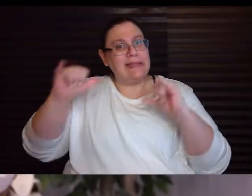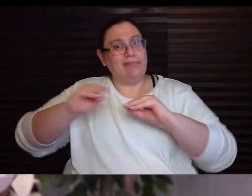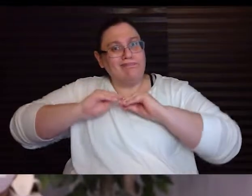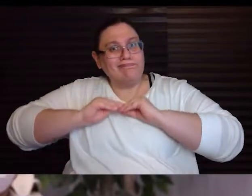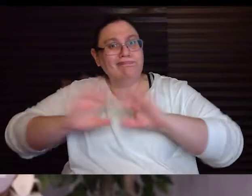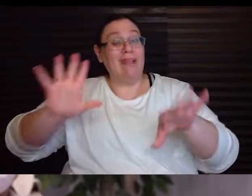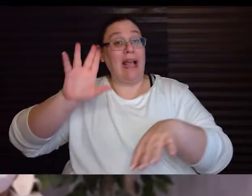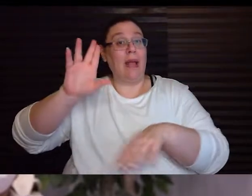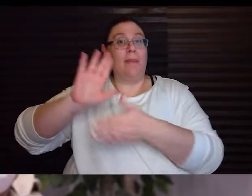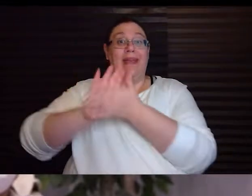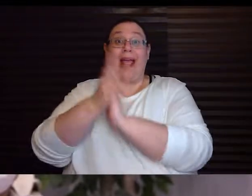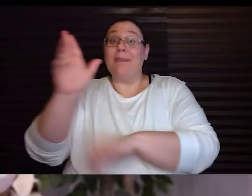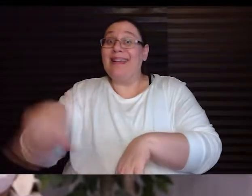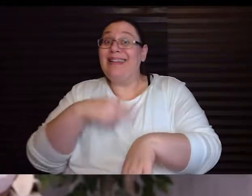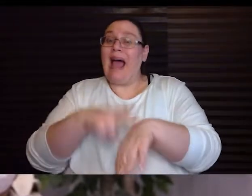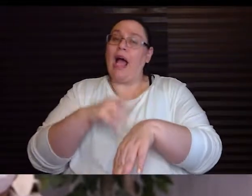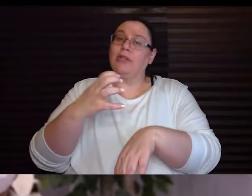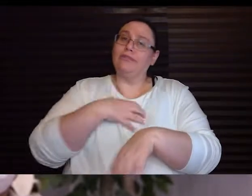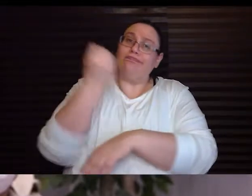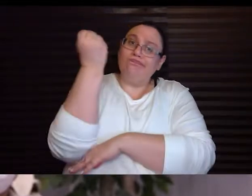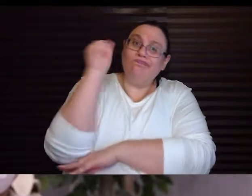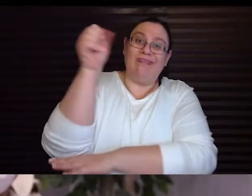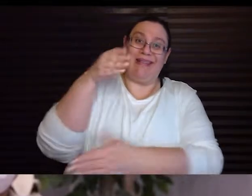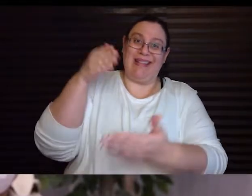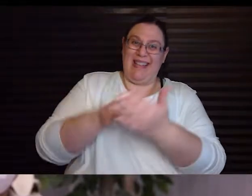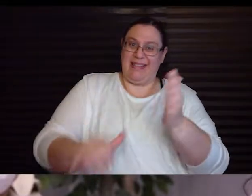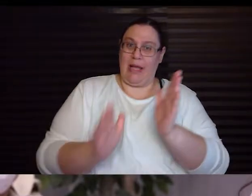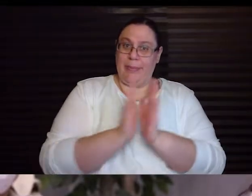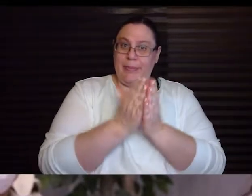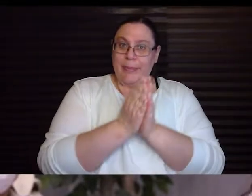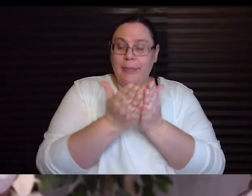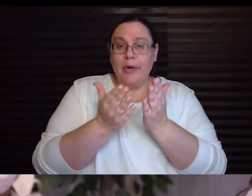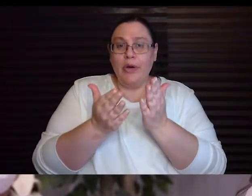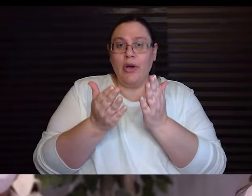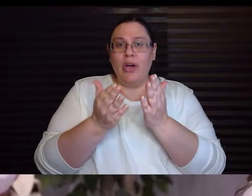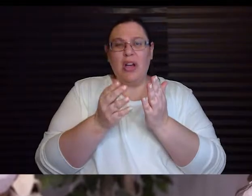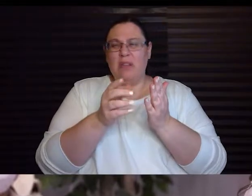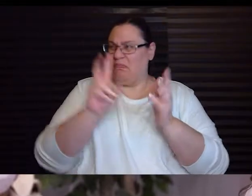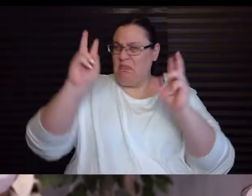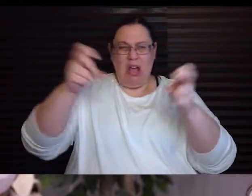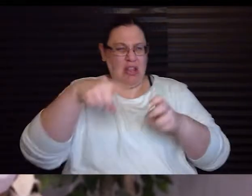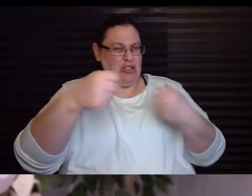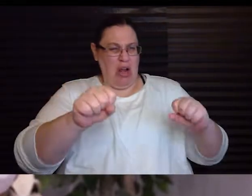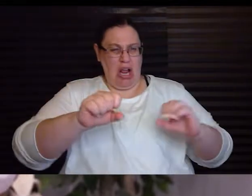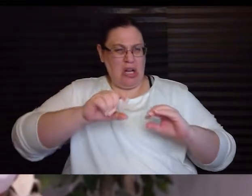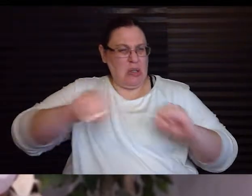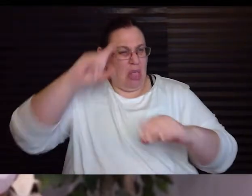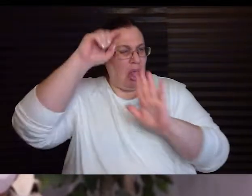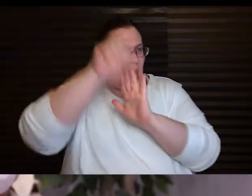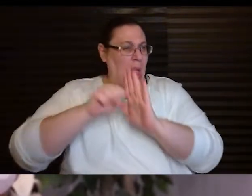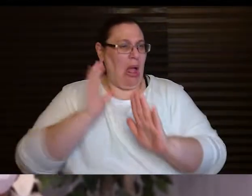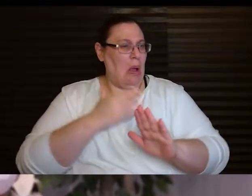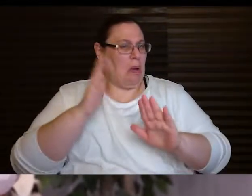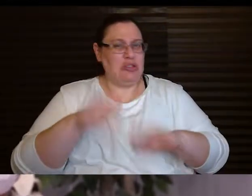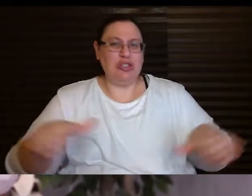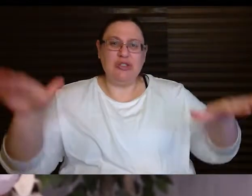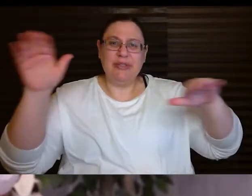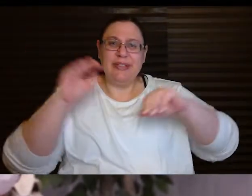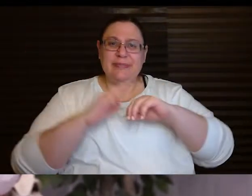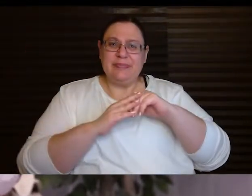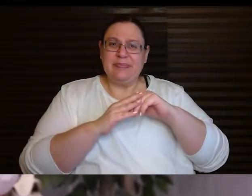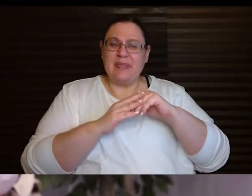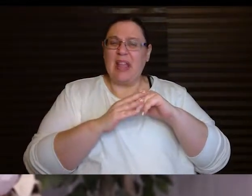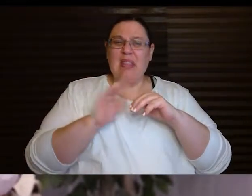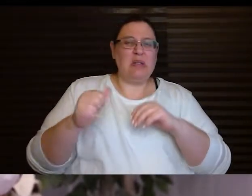launching what became a national protest against this book. They are trying to indoctrinate our children, they said.